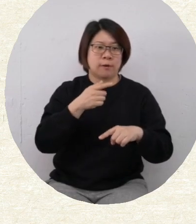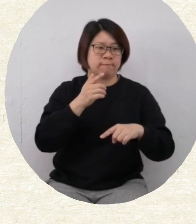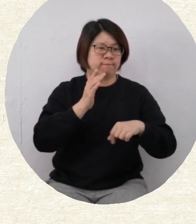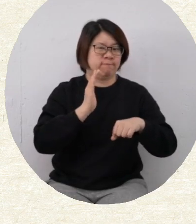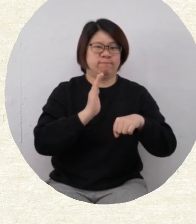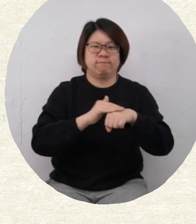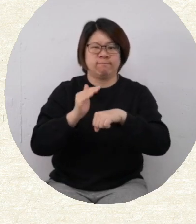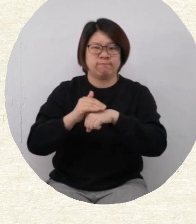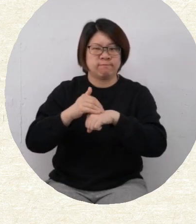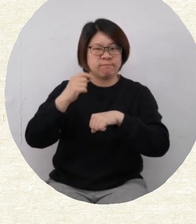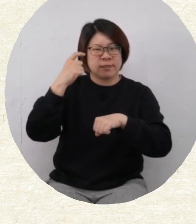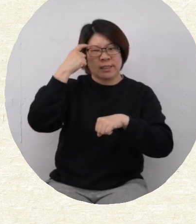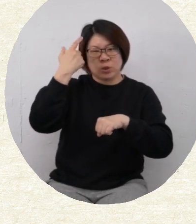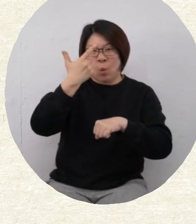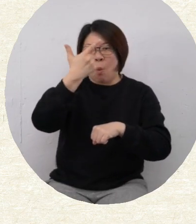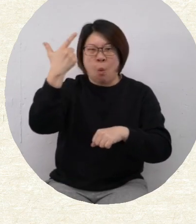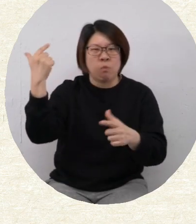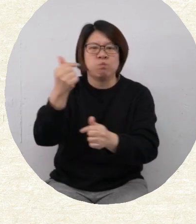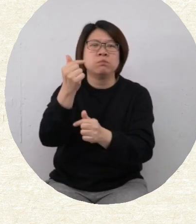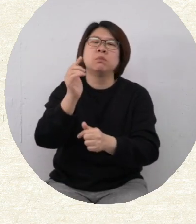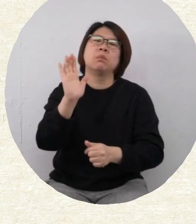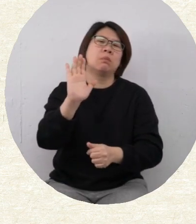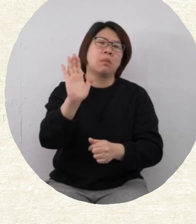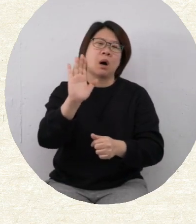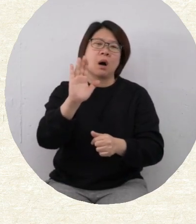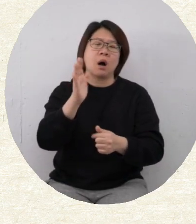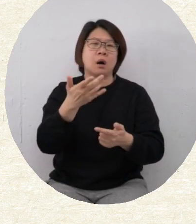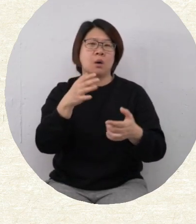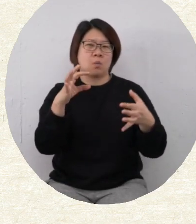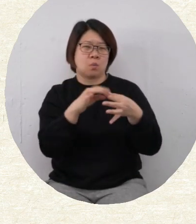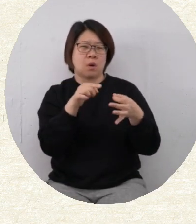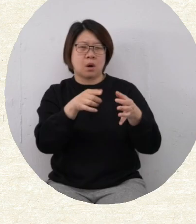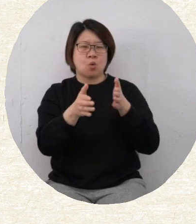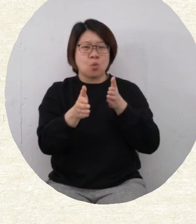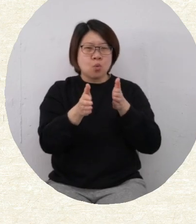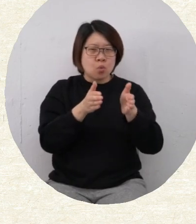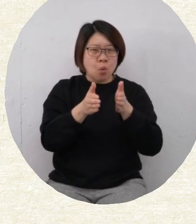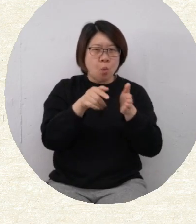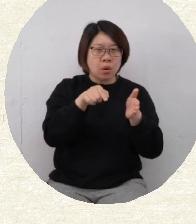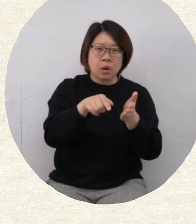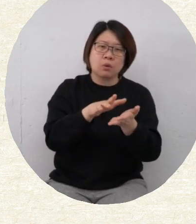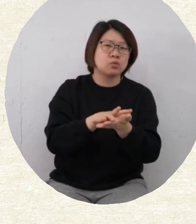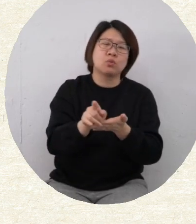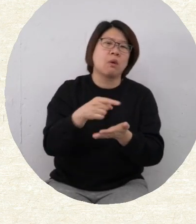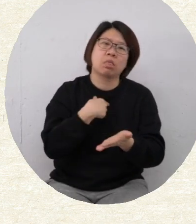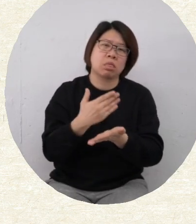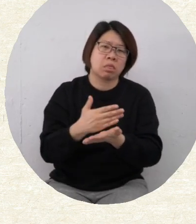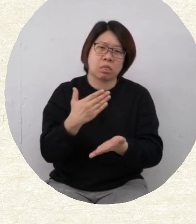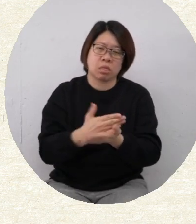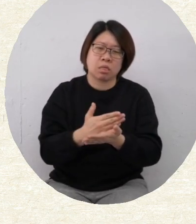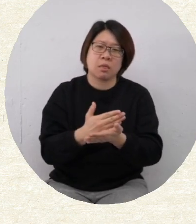period of time. Would you like to share a bit more about it with us?